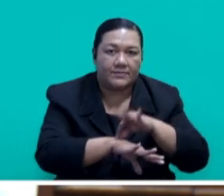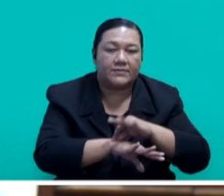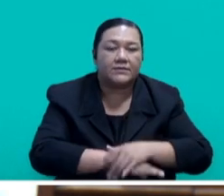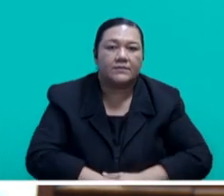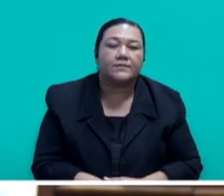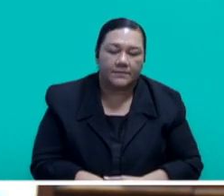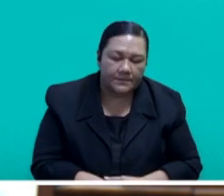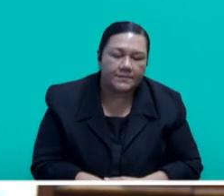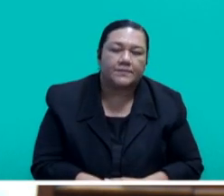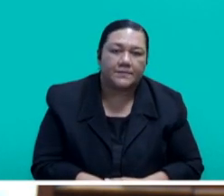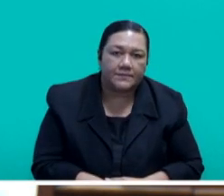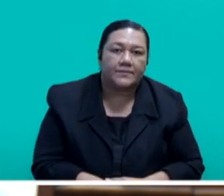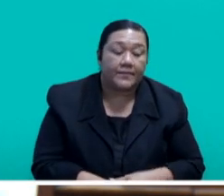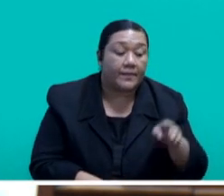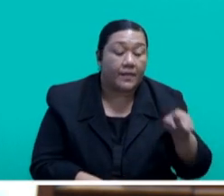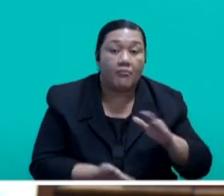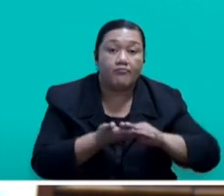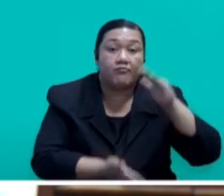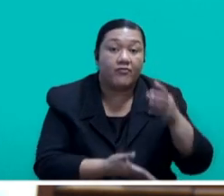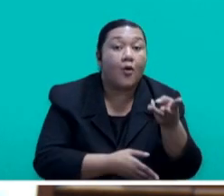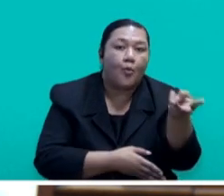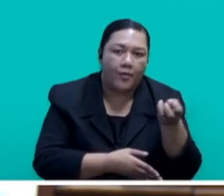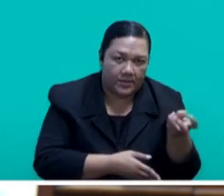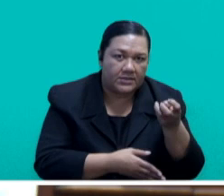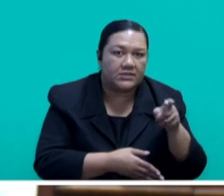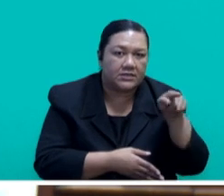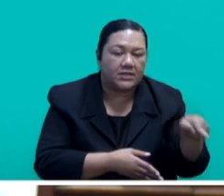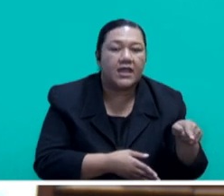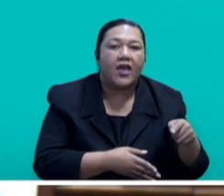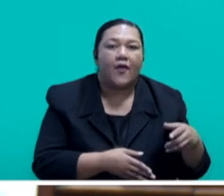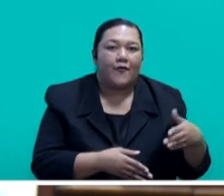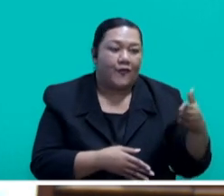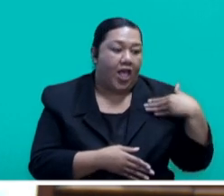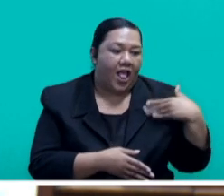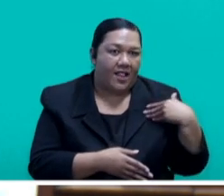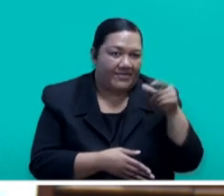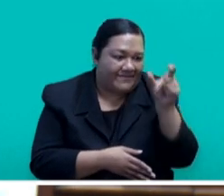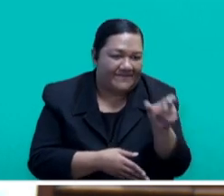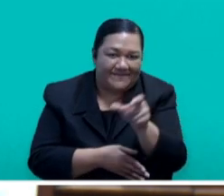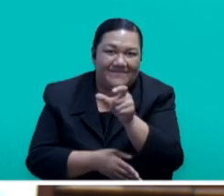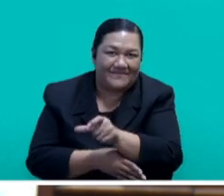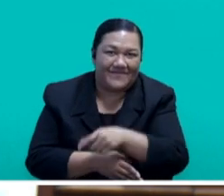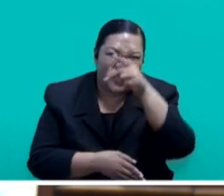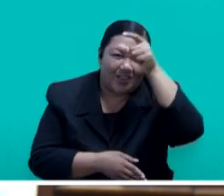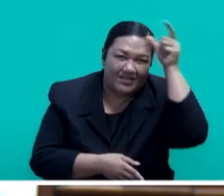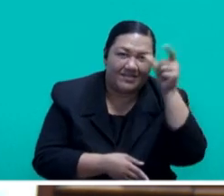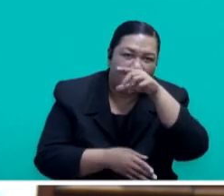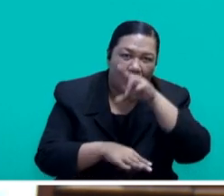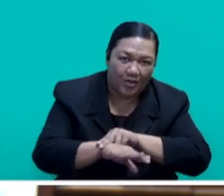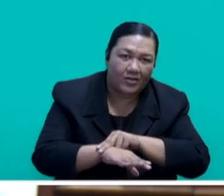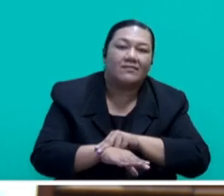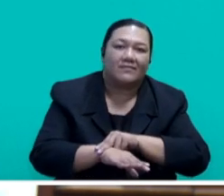The increase will also cater for salary increment for our health personnel and urgent recruitment of